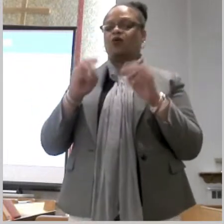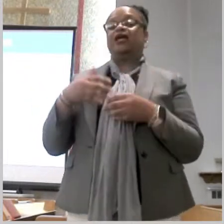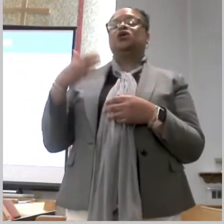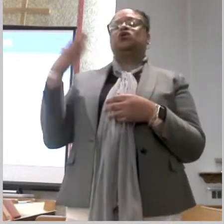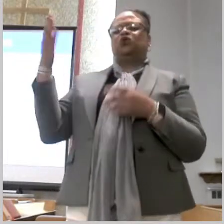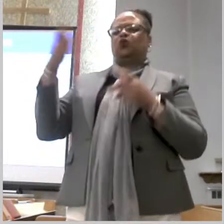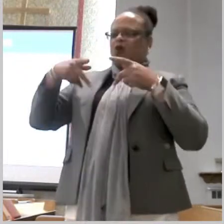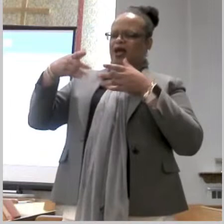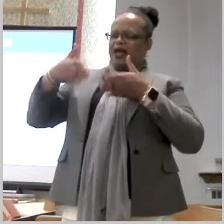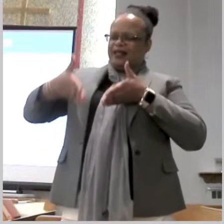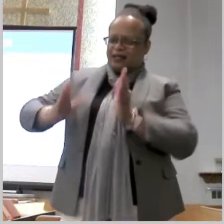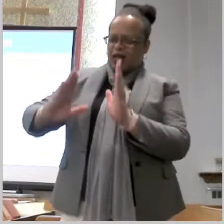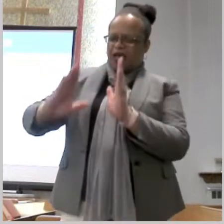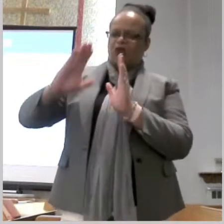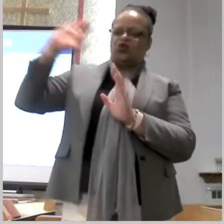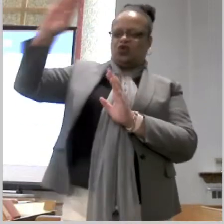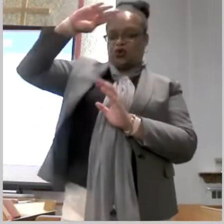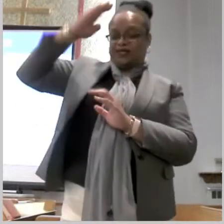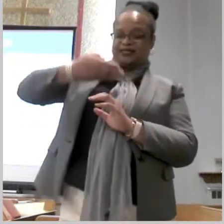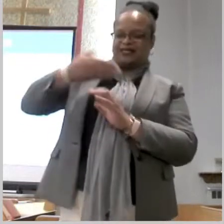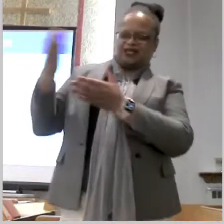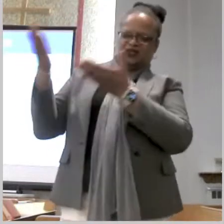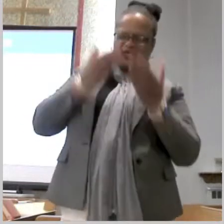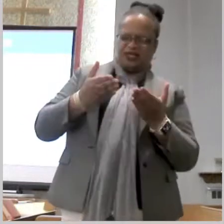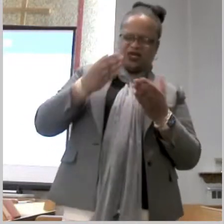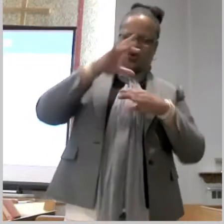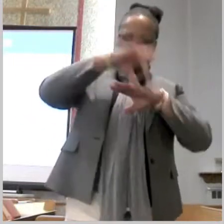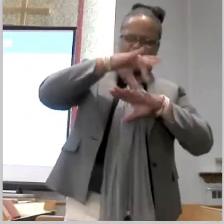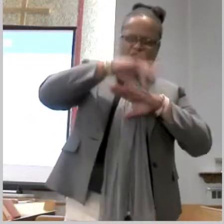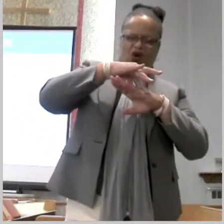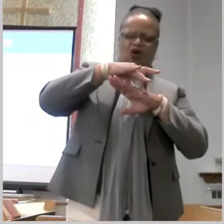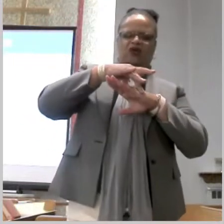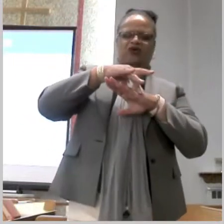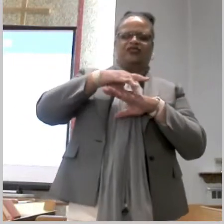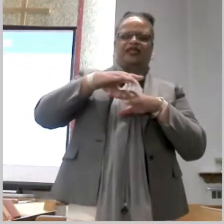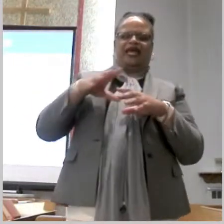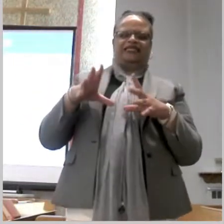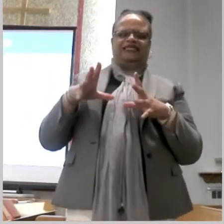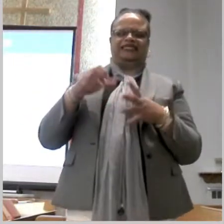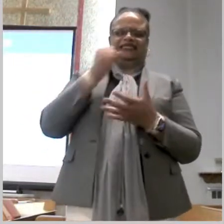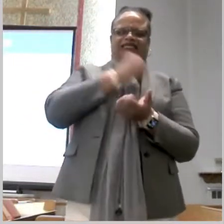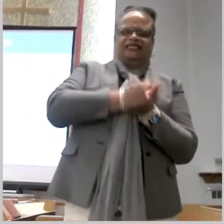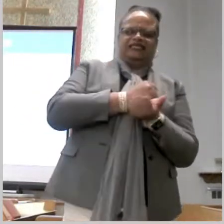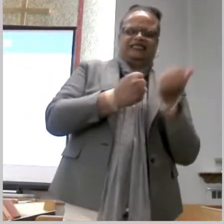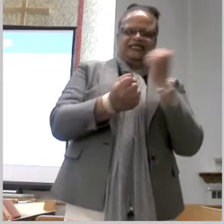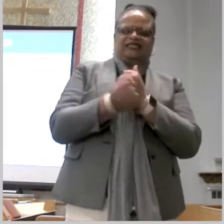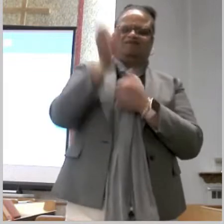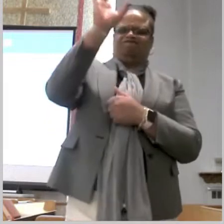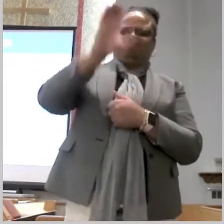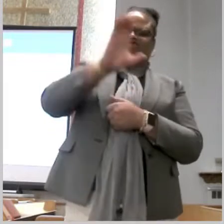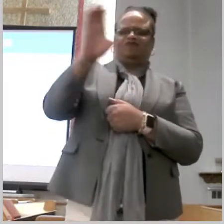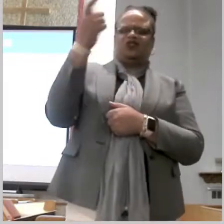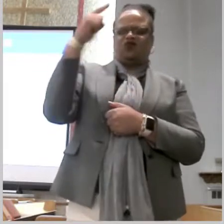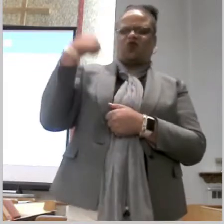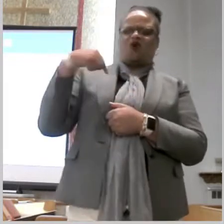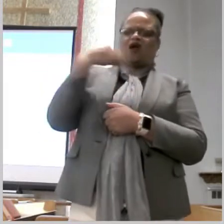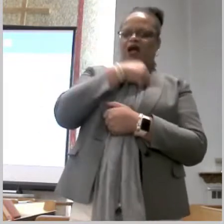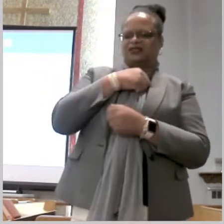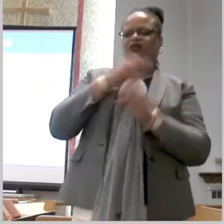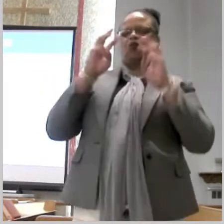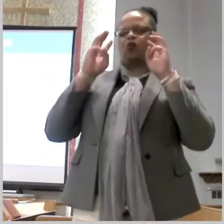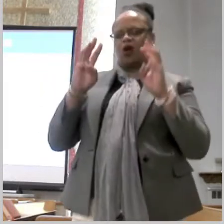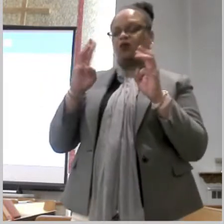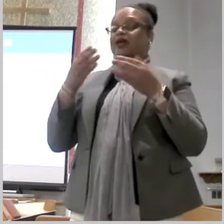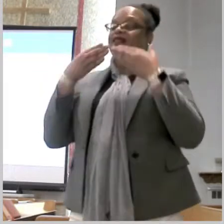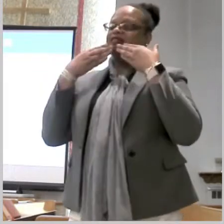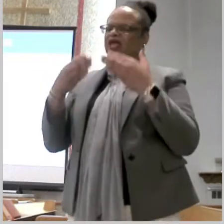your Son to come here to this earth and take on flesh and be crucified on a cross for us, Father. How amazing is that, Father? At this time,